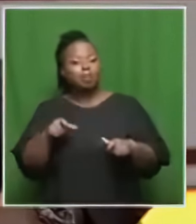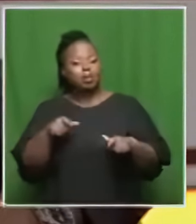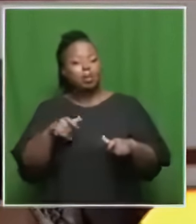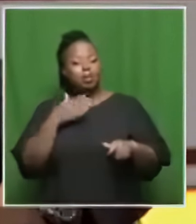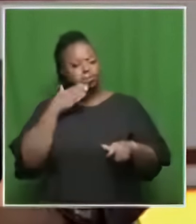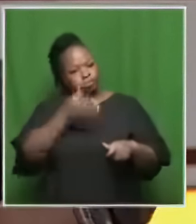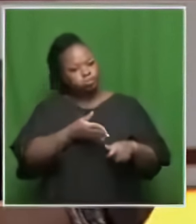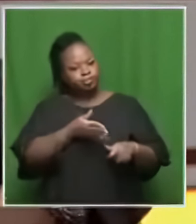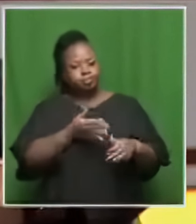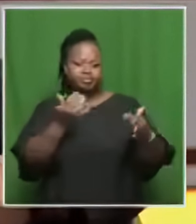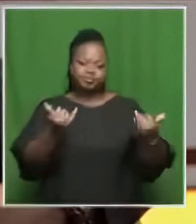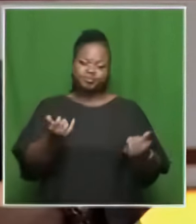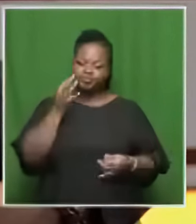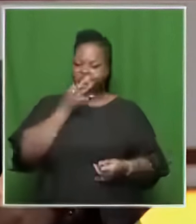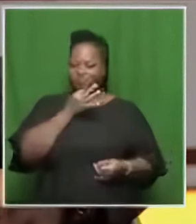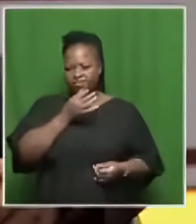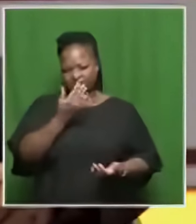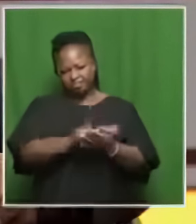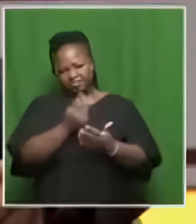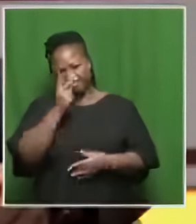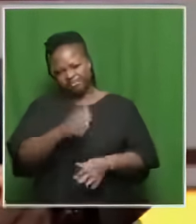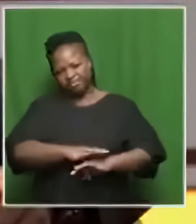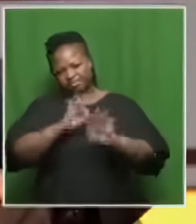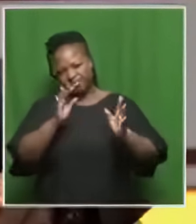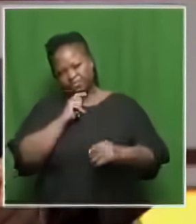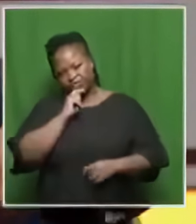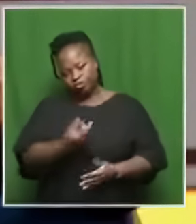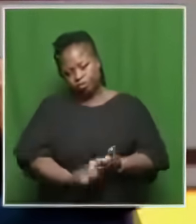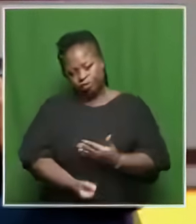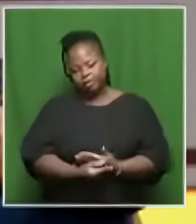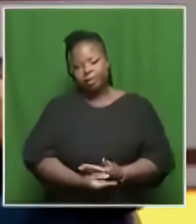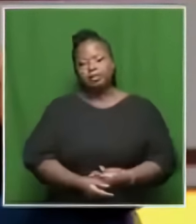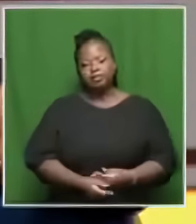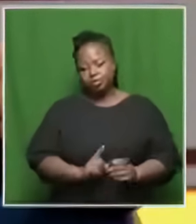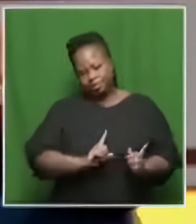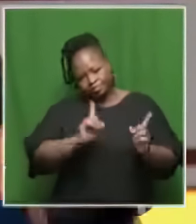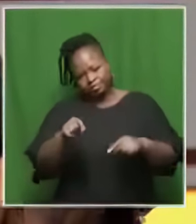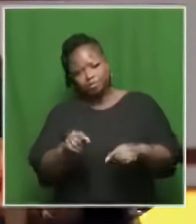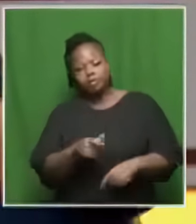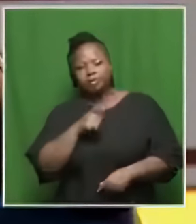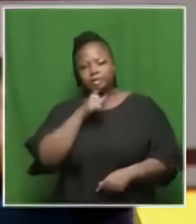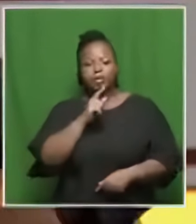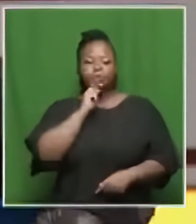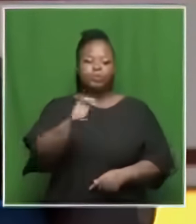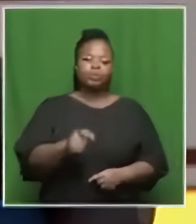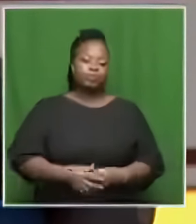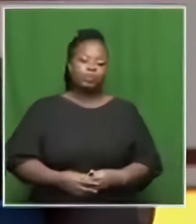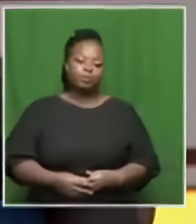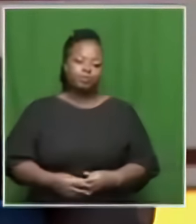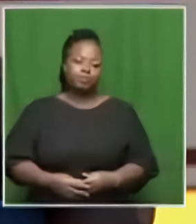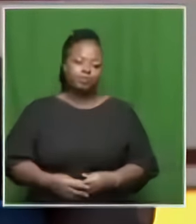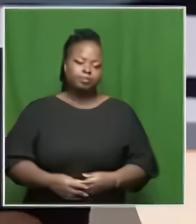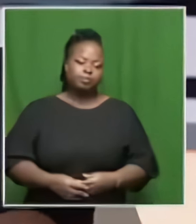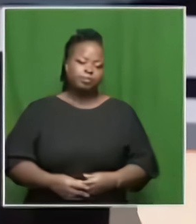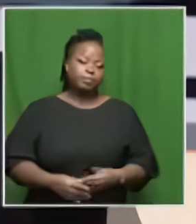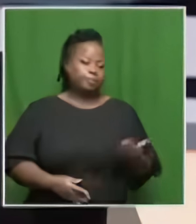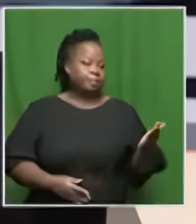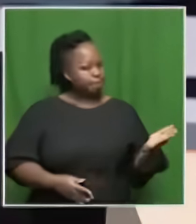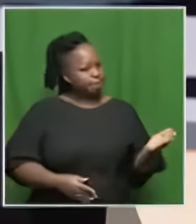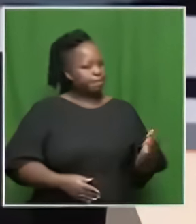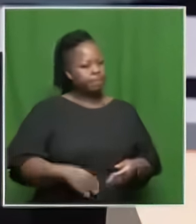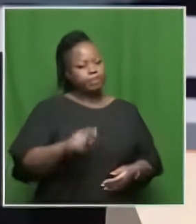people. We're now saying we can see these things taking us somewhere. Let's go there and tell the truth of what happened. And